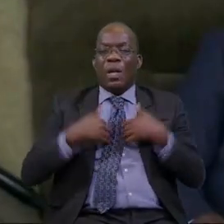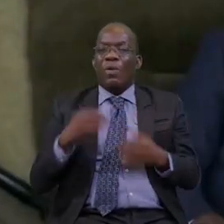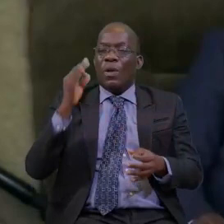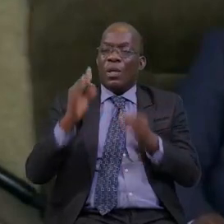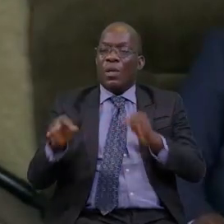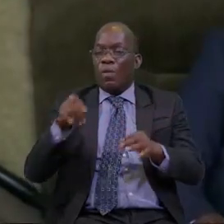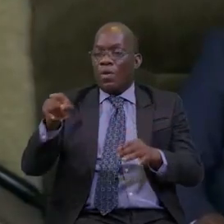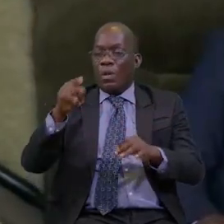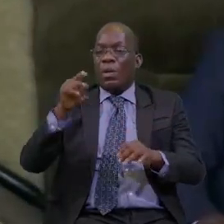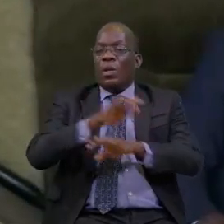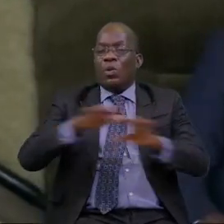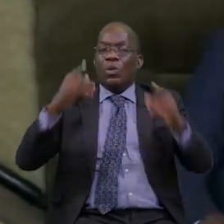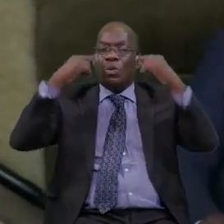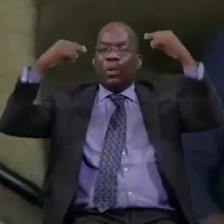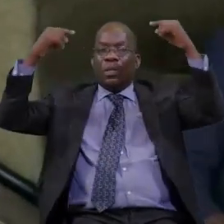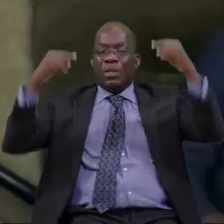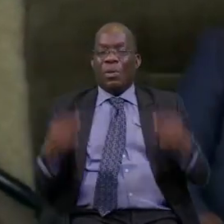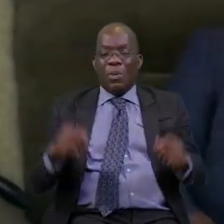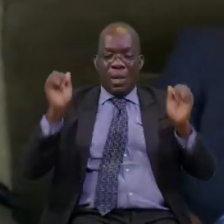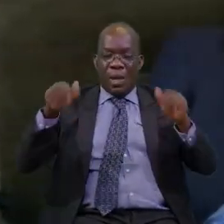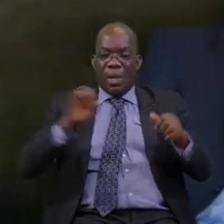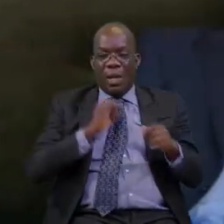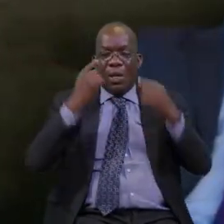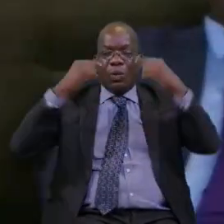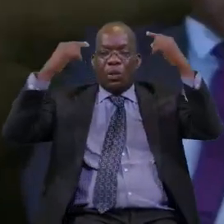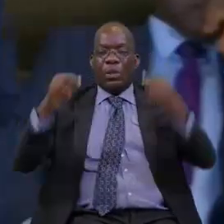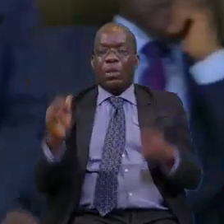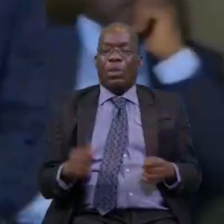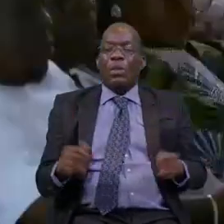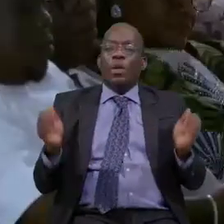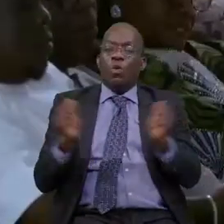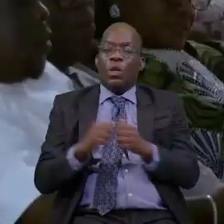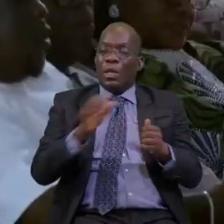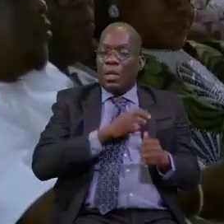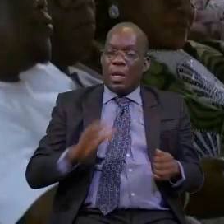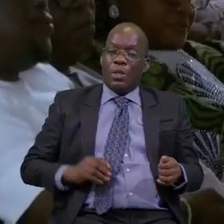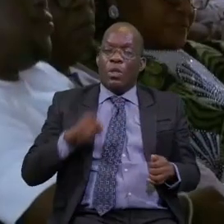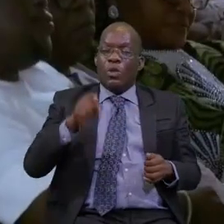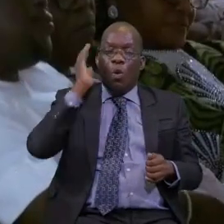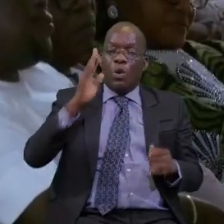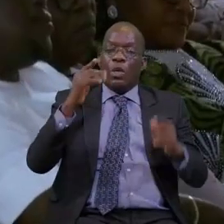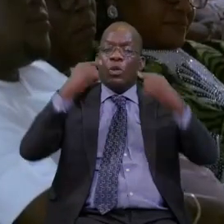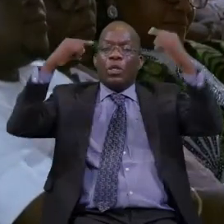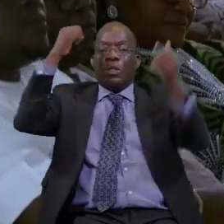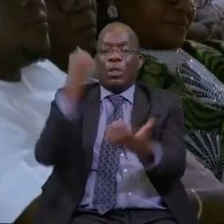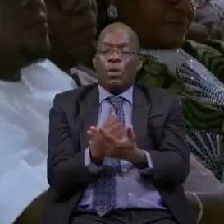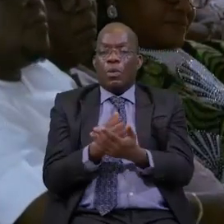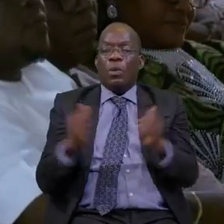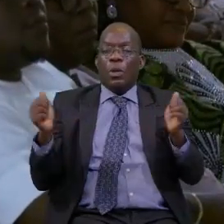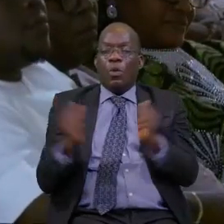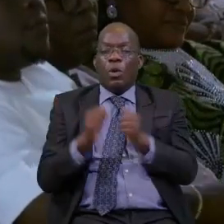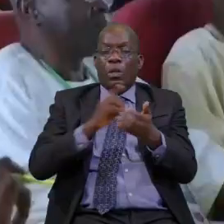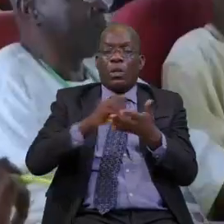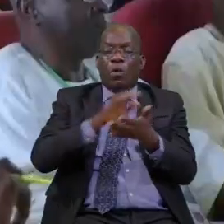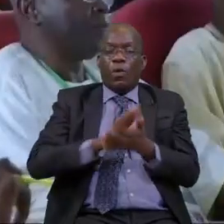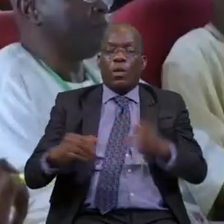it, can I make it? With Christ, you'll make it. With divine support,